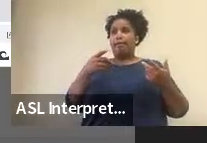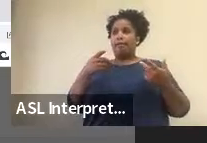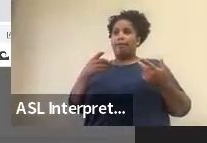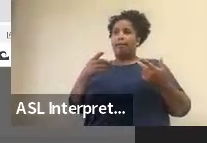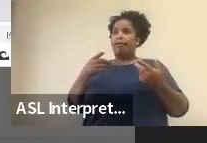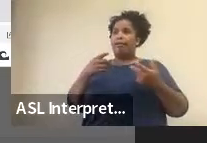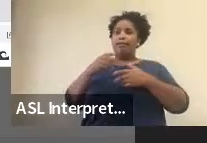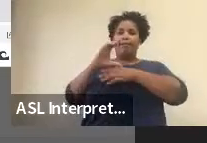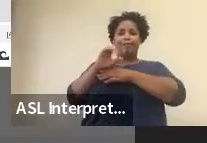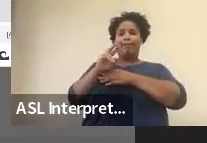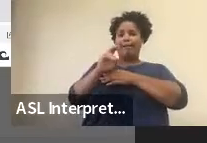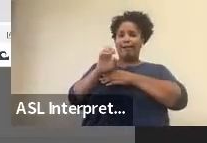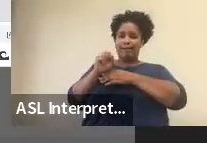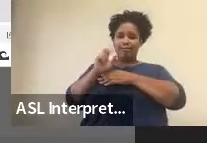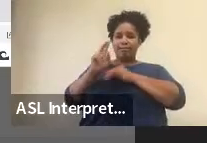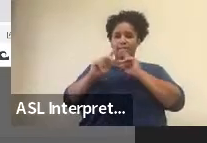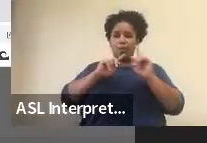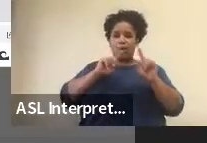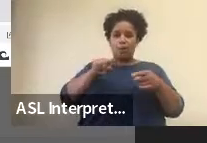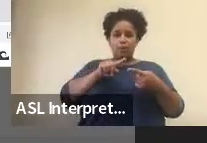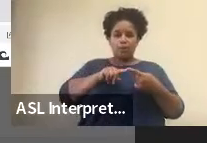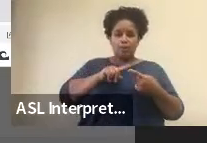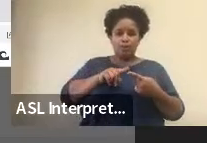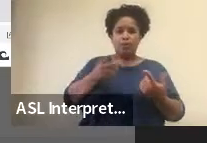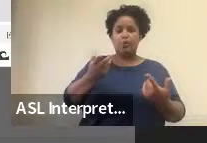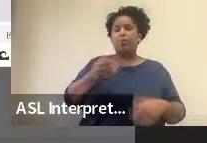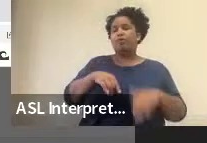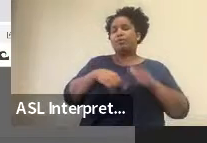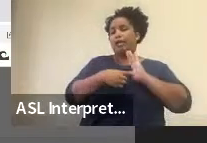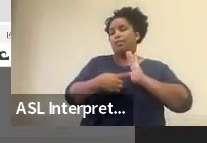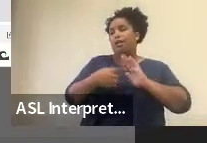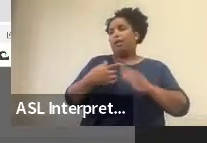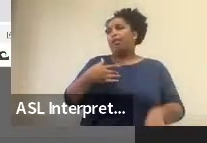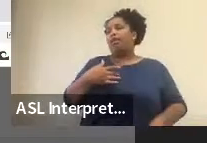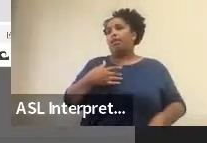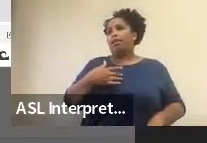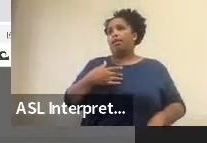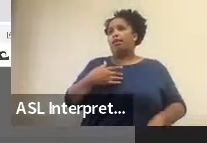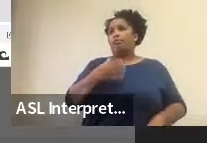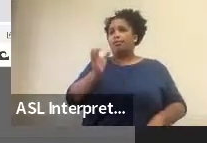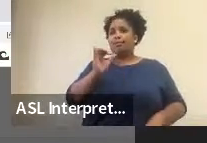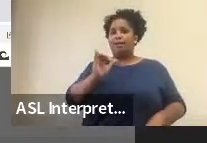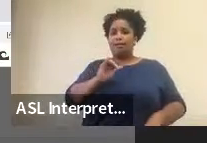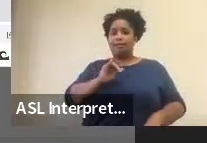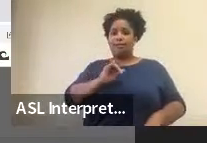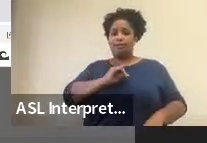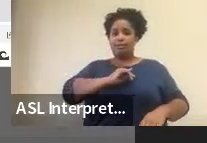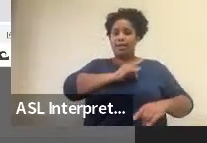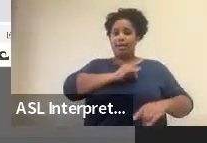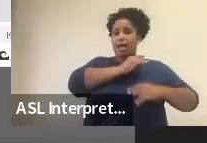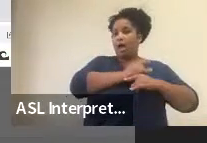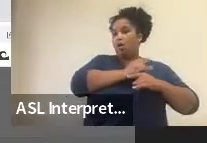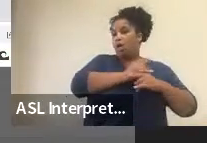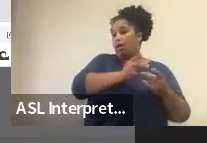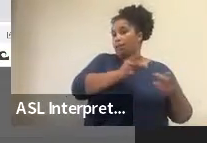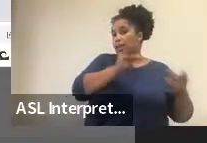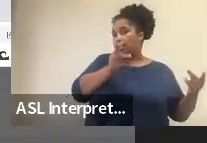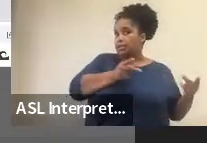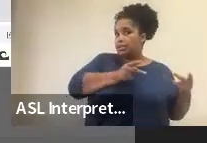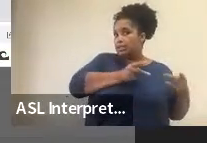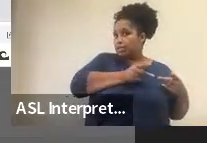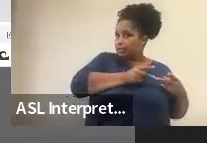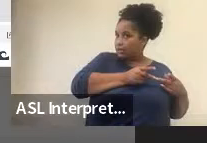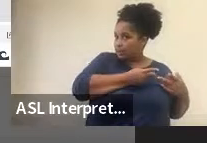go to? A lot of, let's say, alcoholic beverage places that are